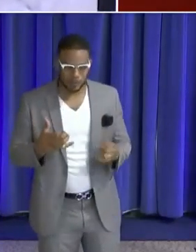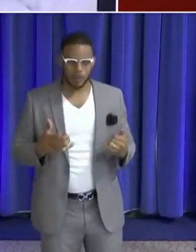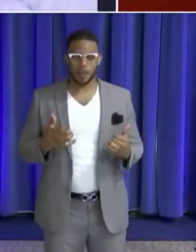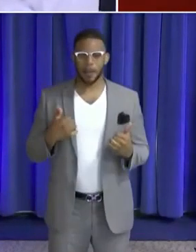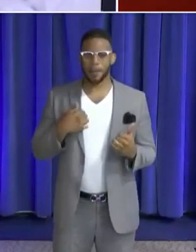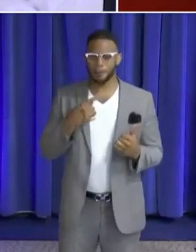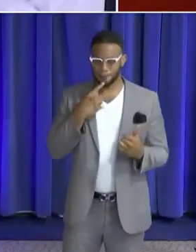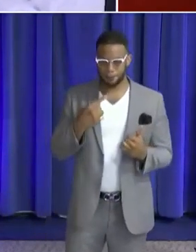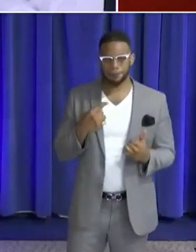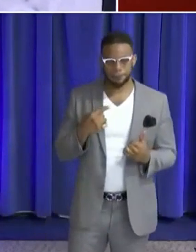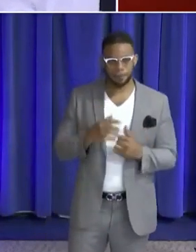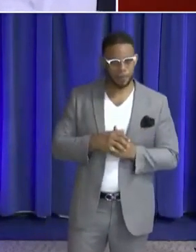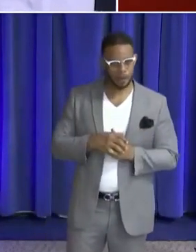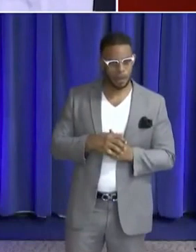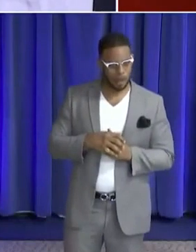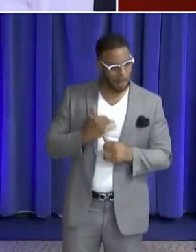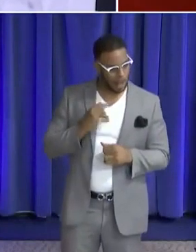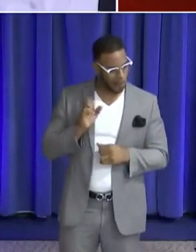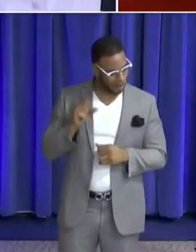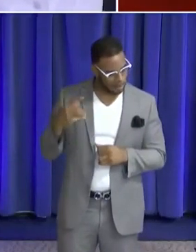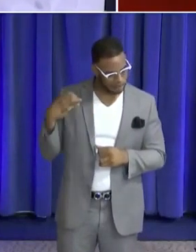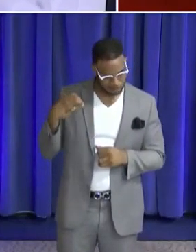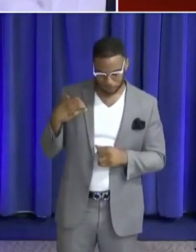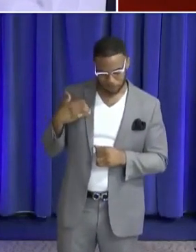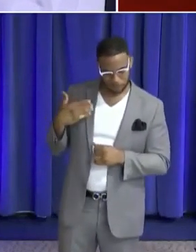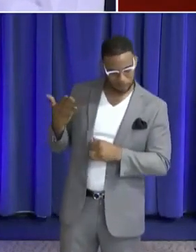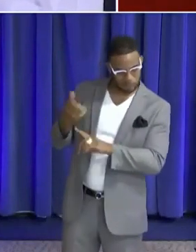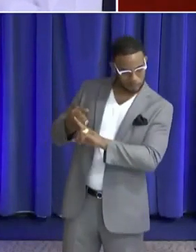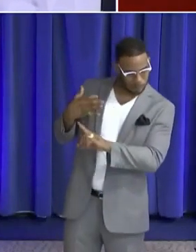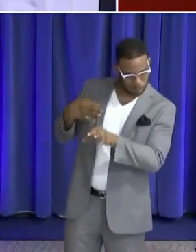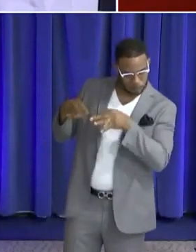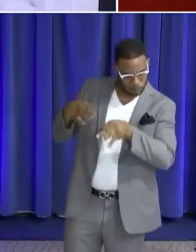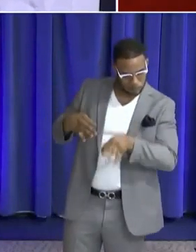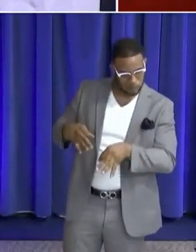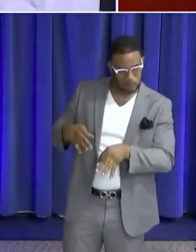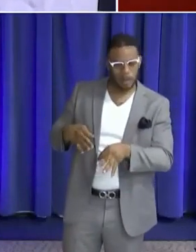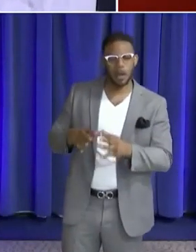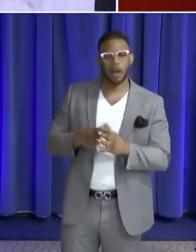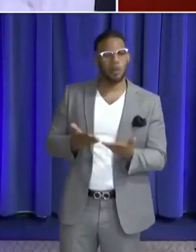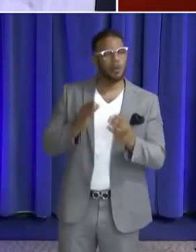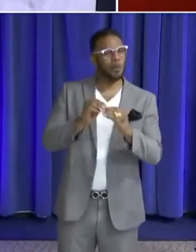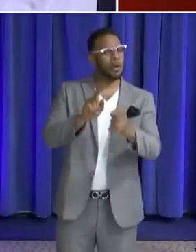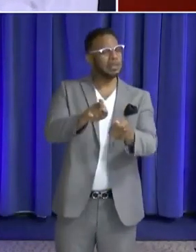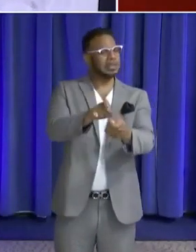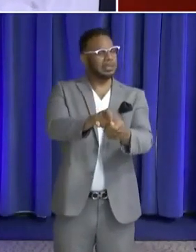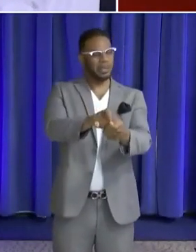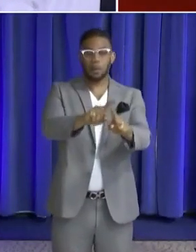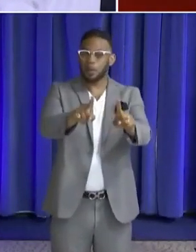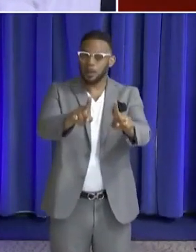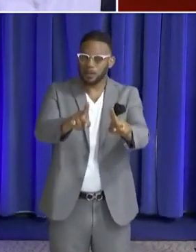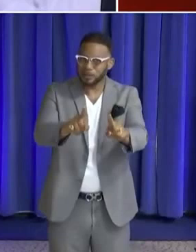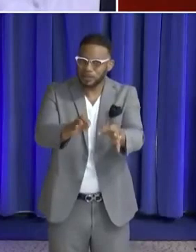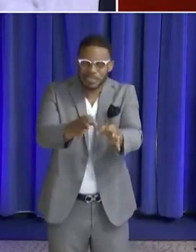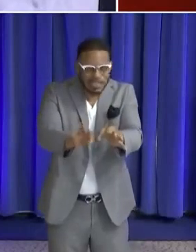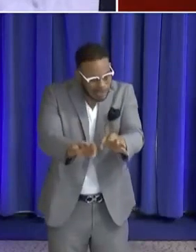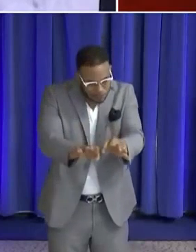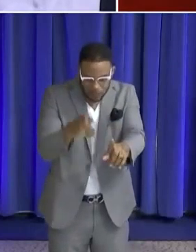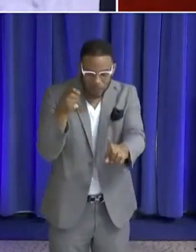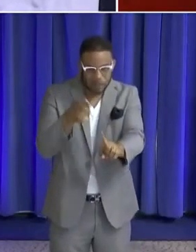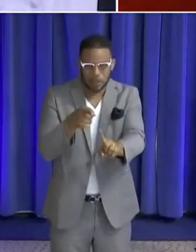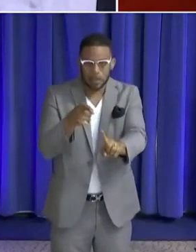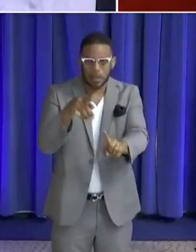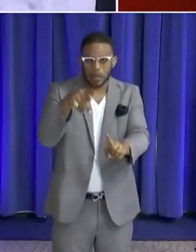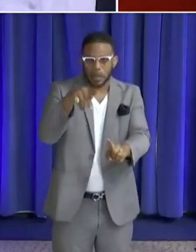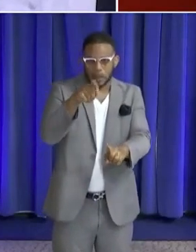it simply, and I'll ask the chief to provide more detail. But very simply put,